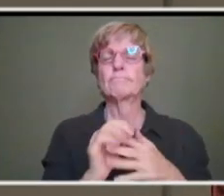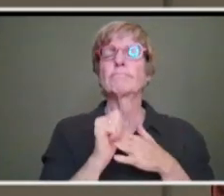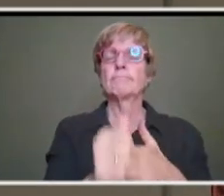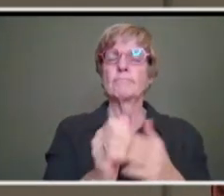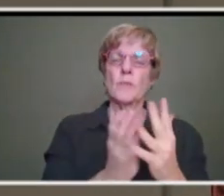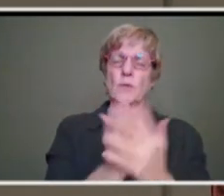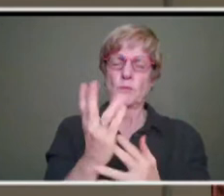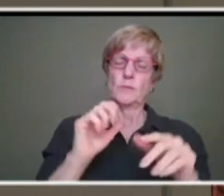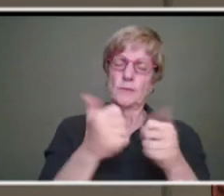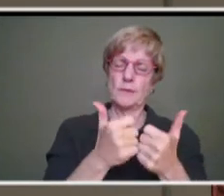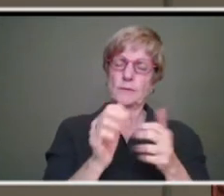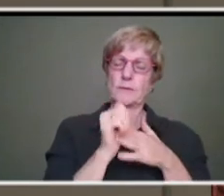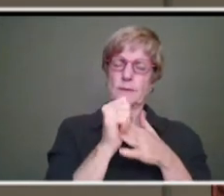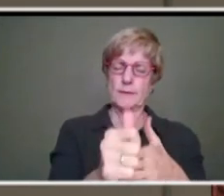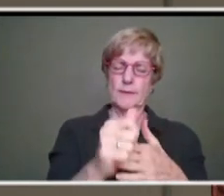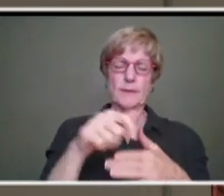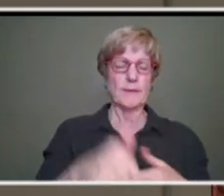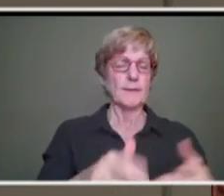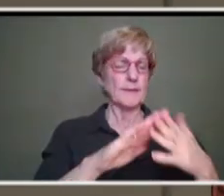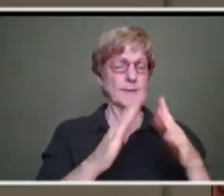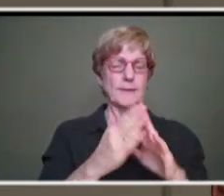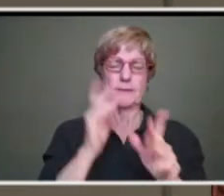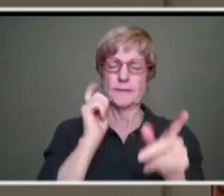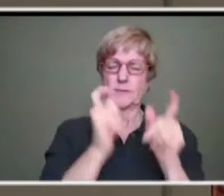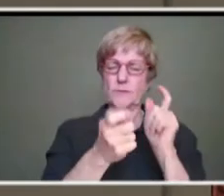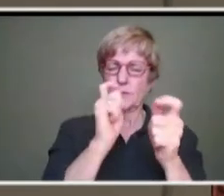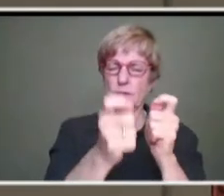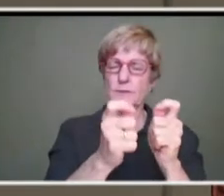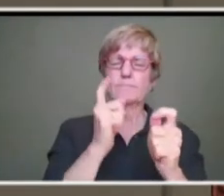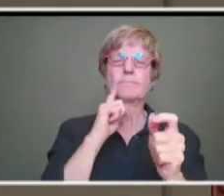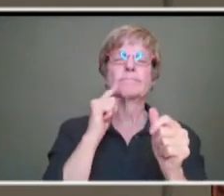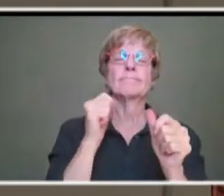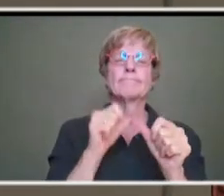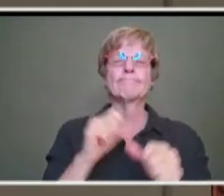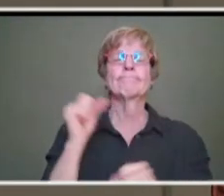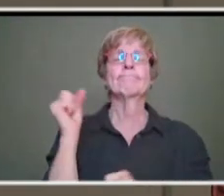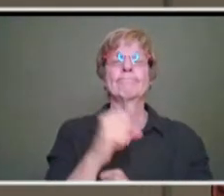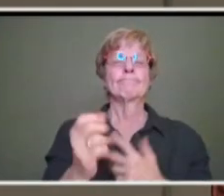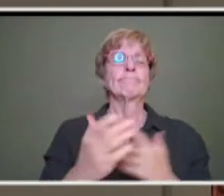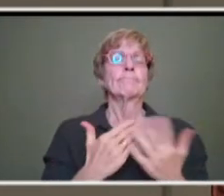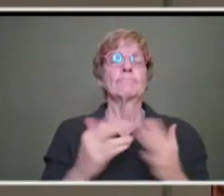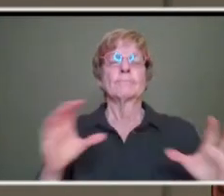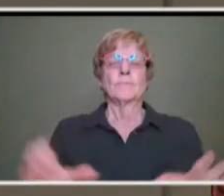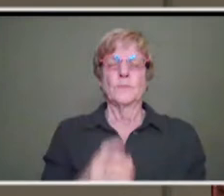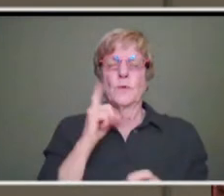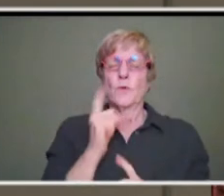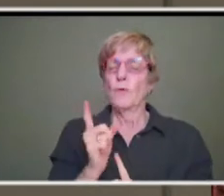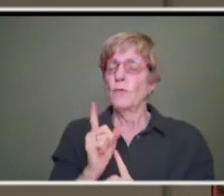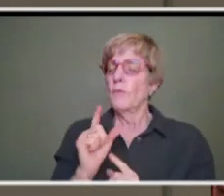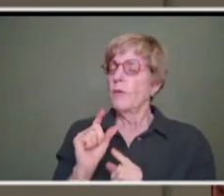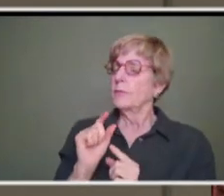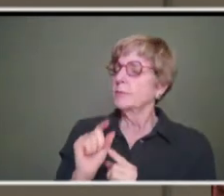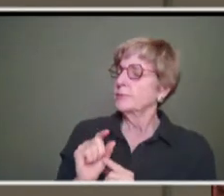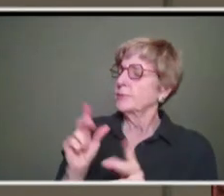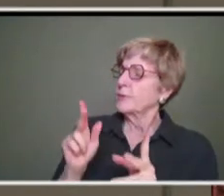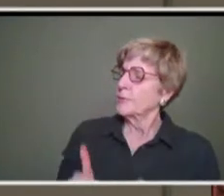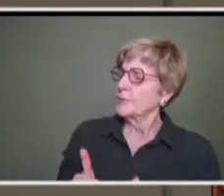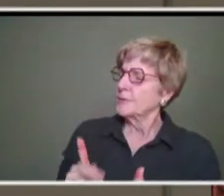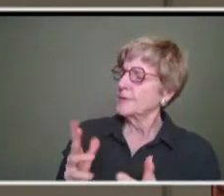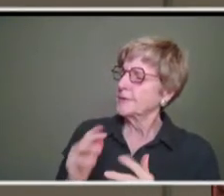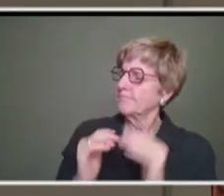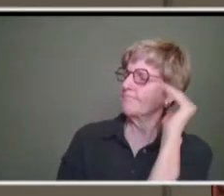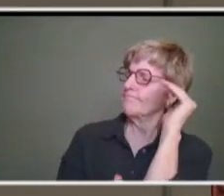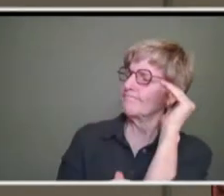challenges of leading our changing City remembering that whatever we do for the least of our brothers that we do unto you